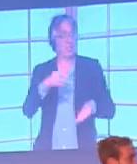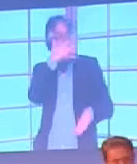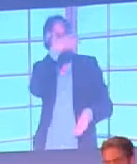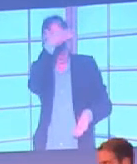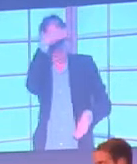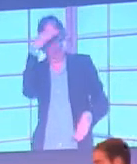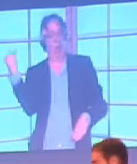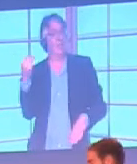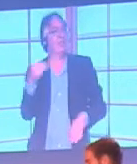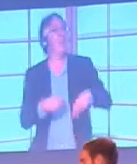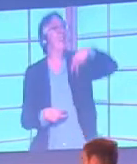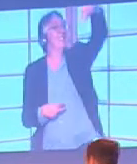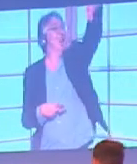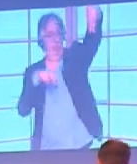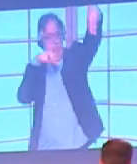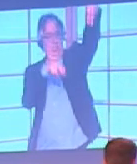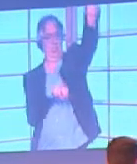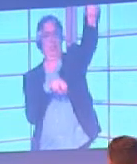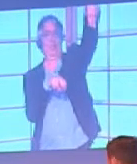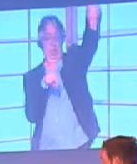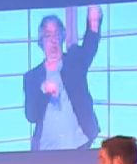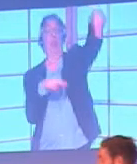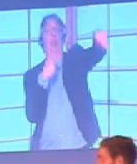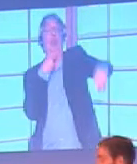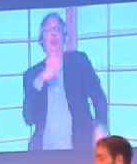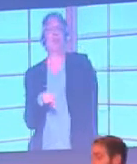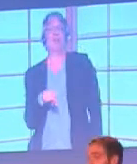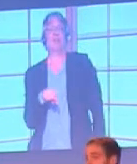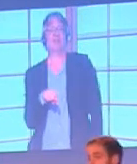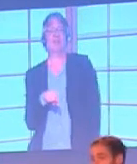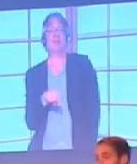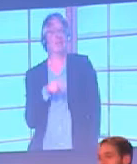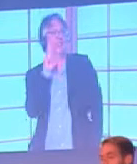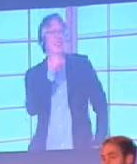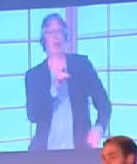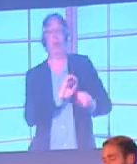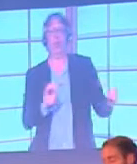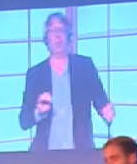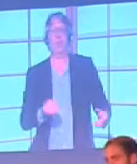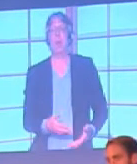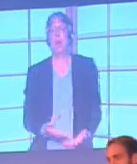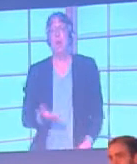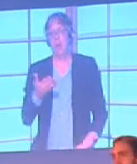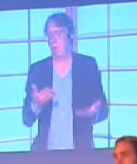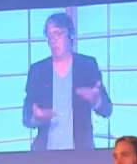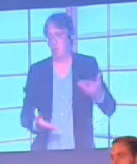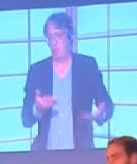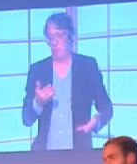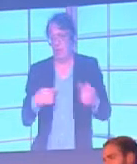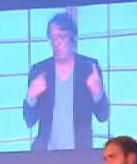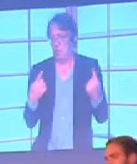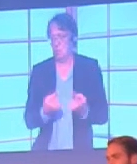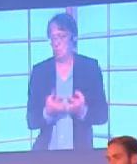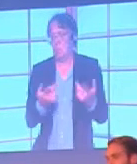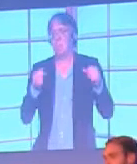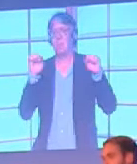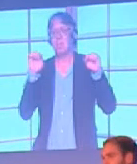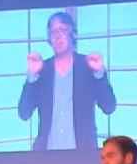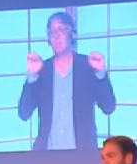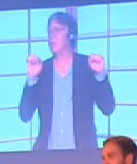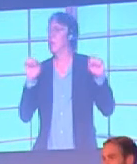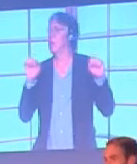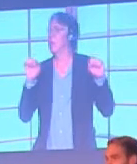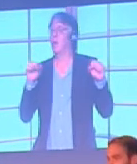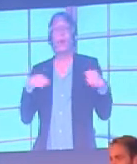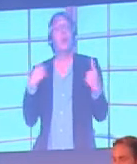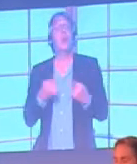standing up. And there very clearly you can see, but maybe what we can do as an organizer is we can shut down, so as we